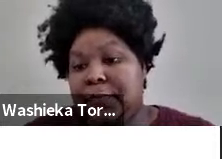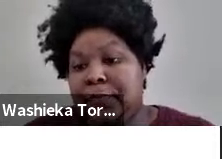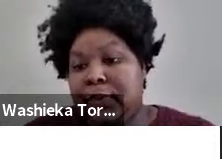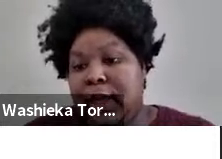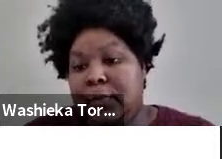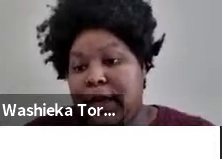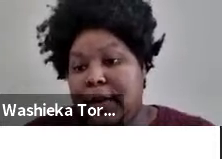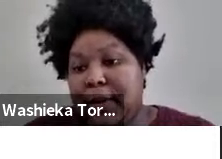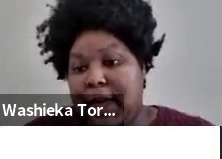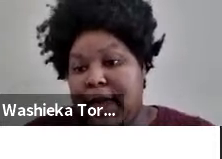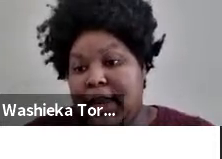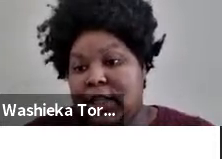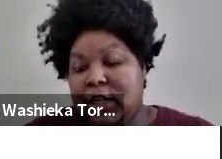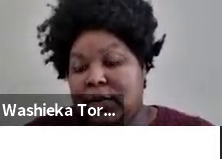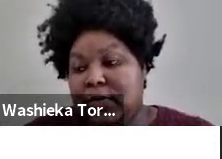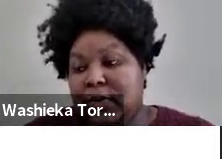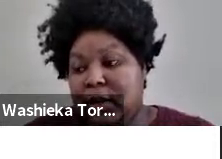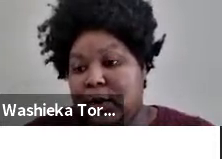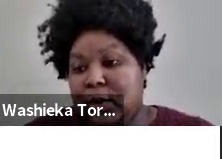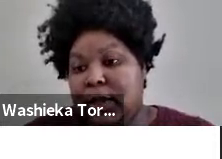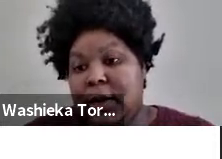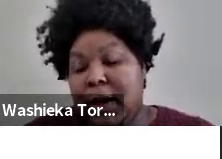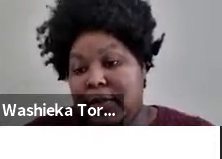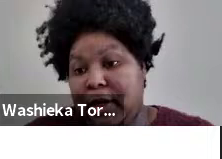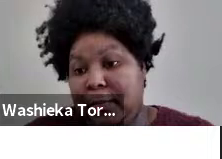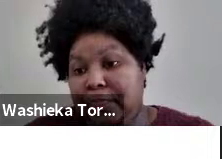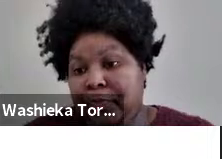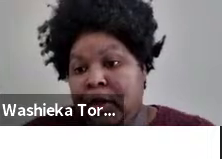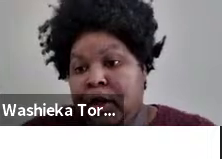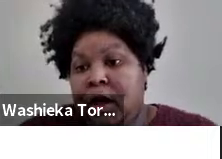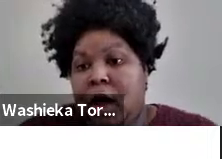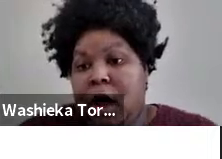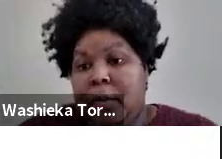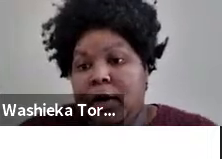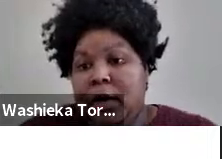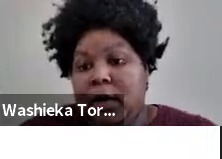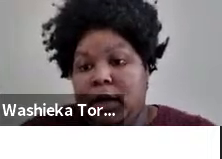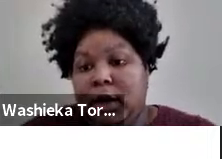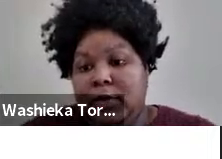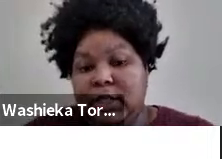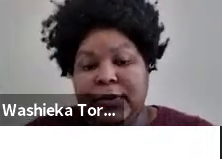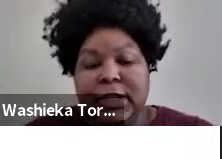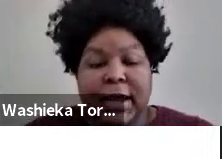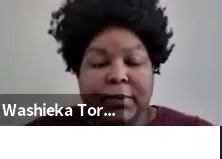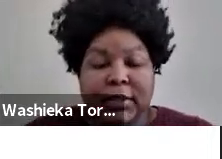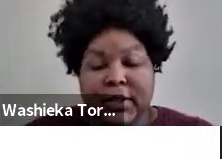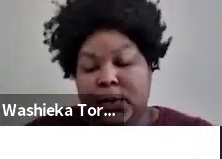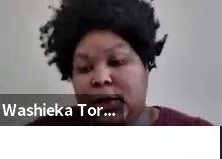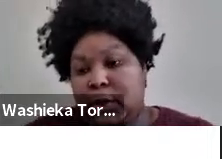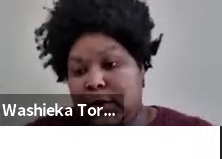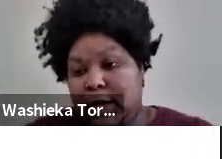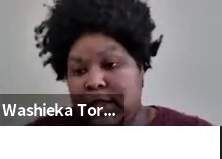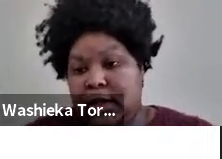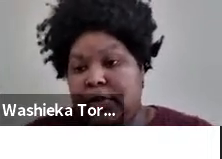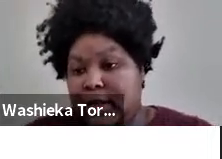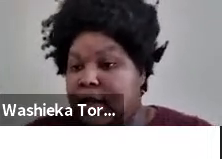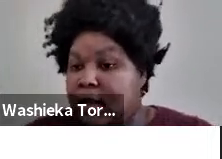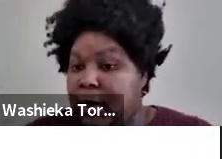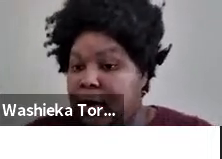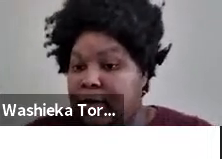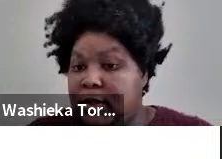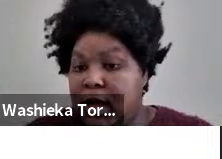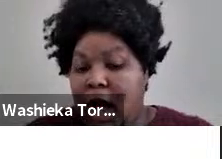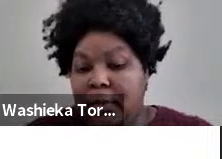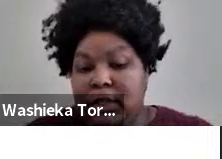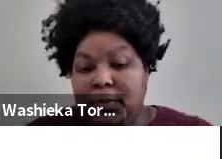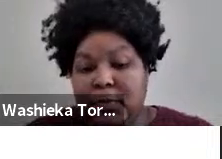decisions that are being made in terms of the community? We think about them. There's different types of sex work too. That's another thing to